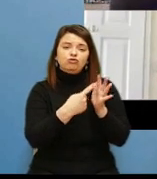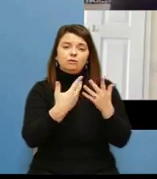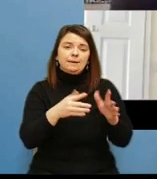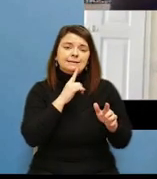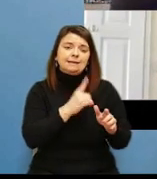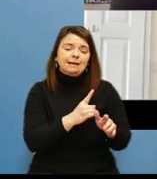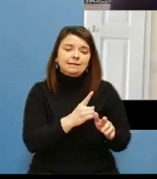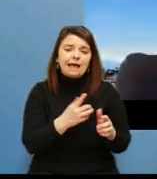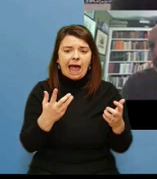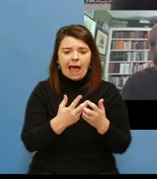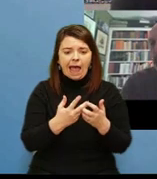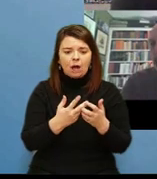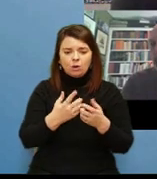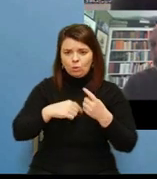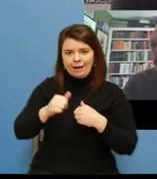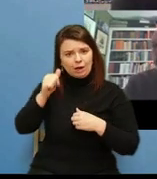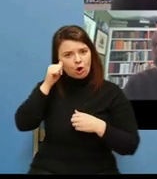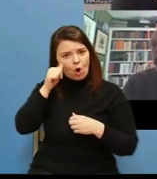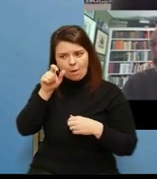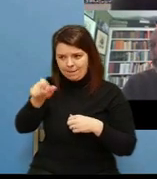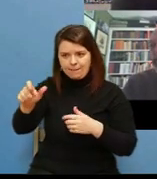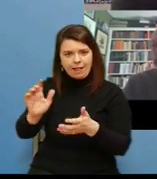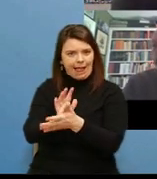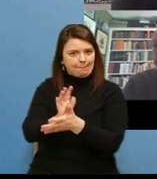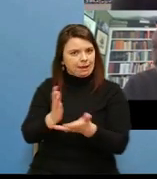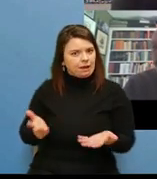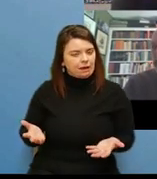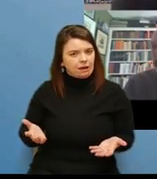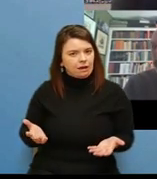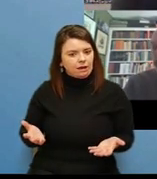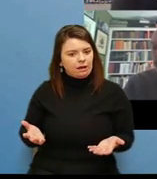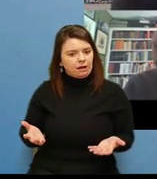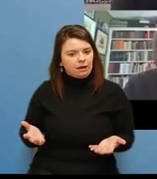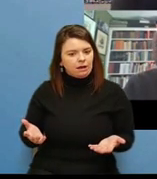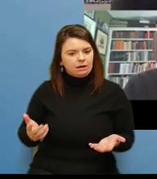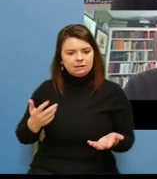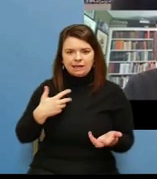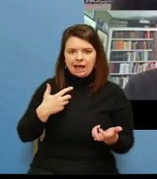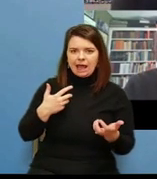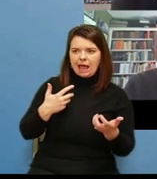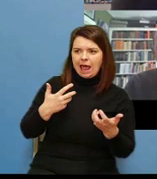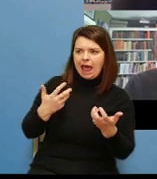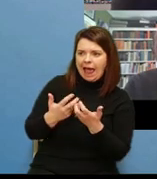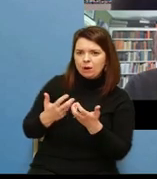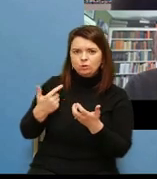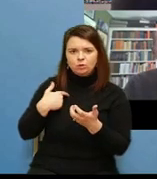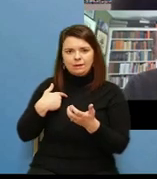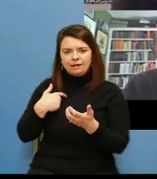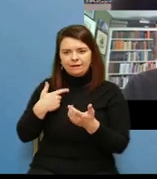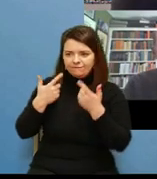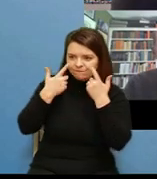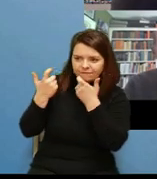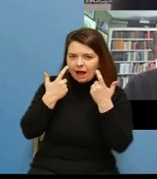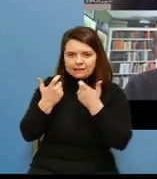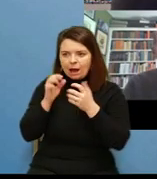Yeah, well, I agree with a lot of what Andrew's just said, actually, is how do we know people are happy with where we are? Because I don't see us